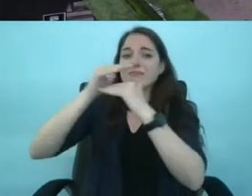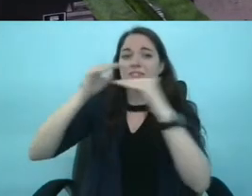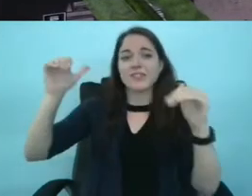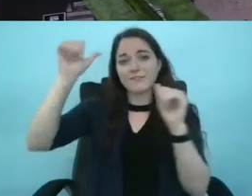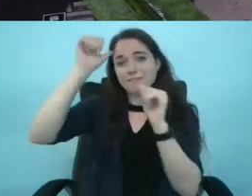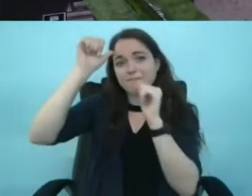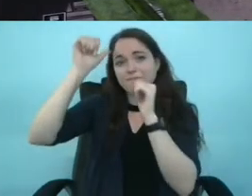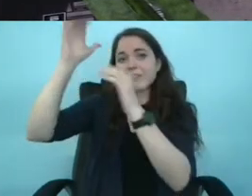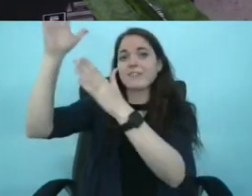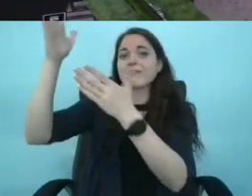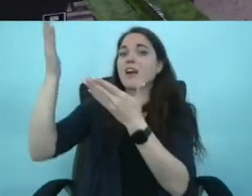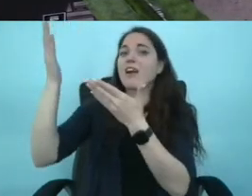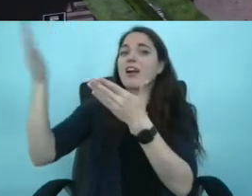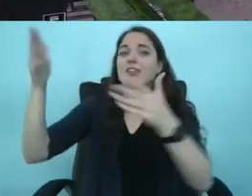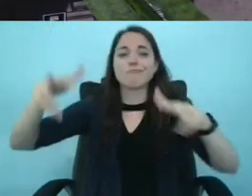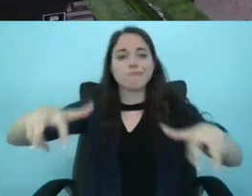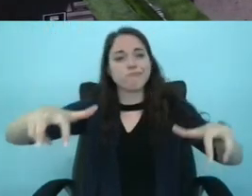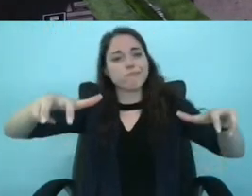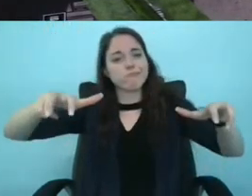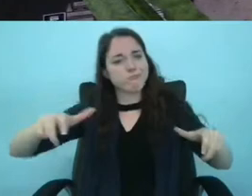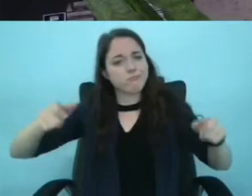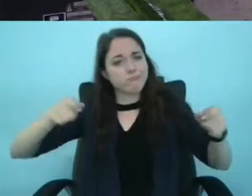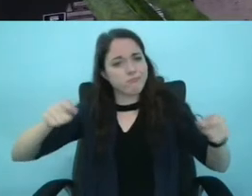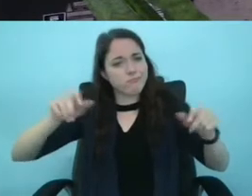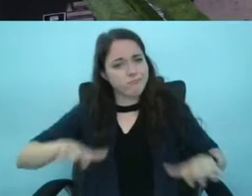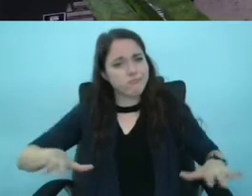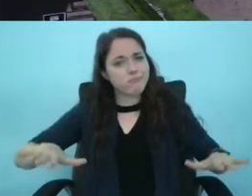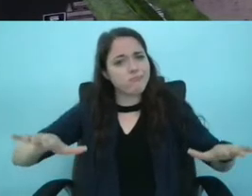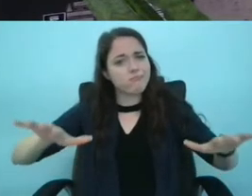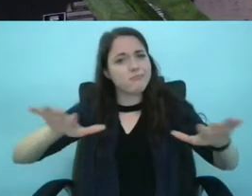Creator, which art in